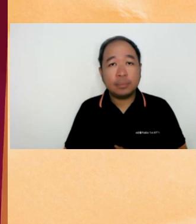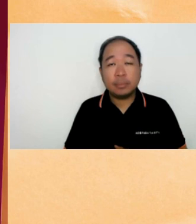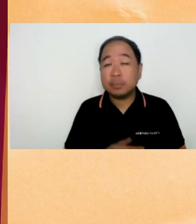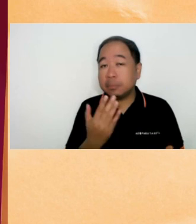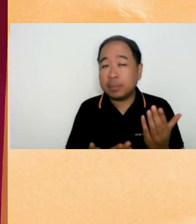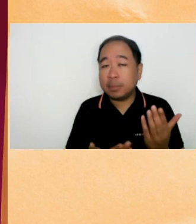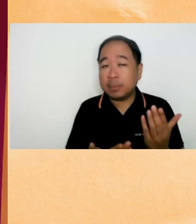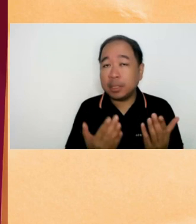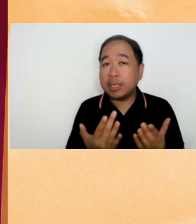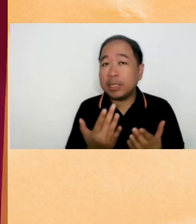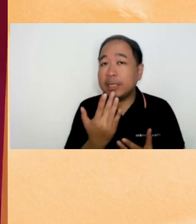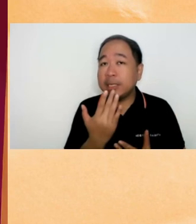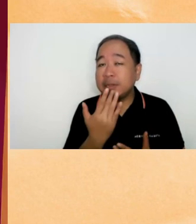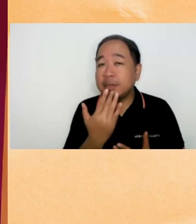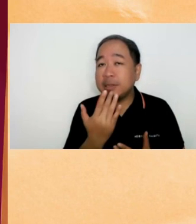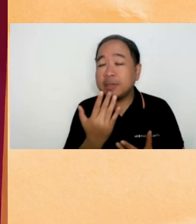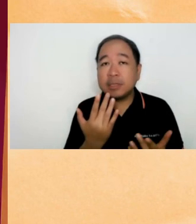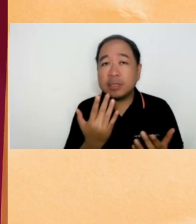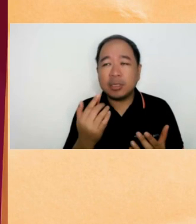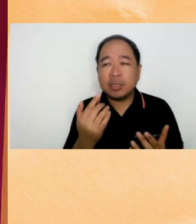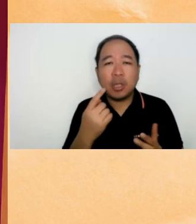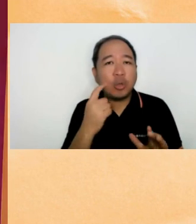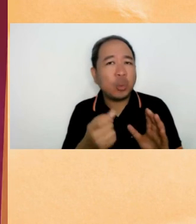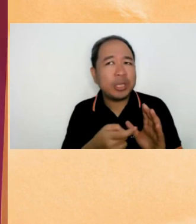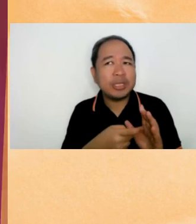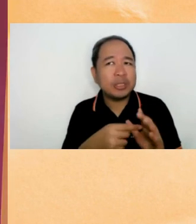or simply notice the taste in your mouth.